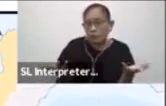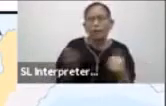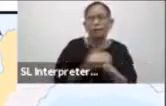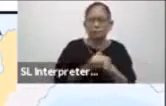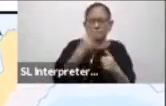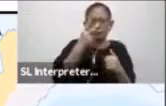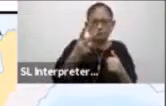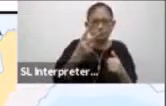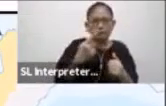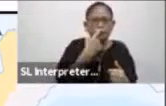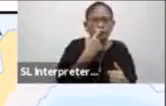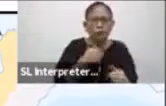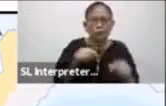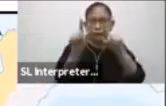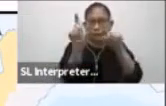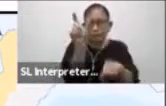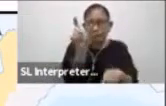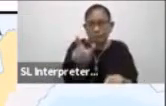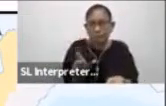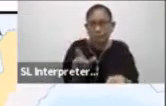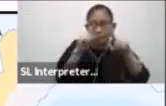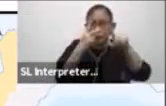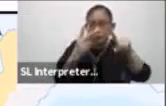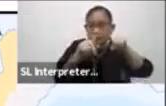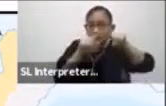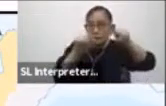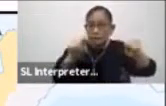red box, it's where